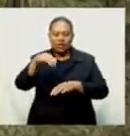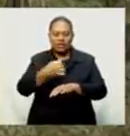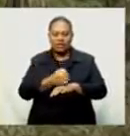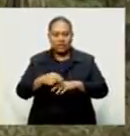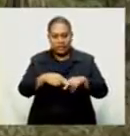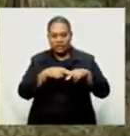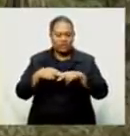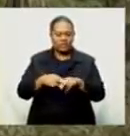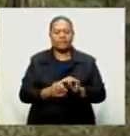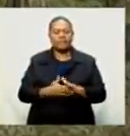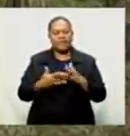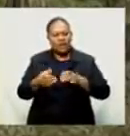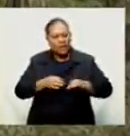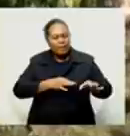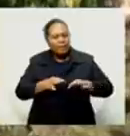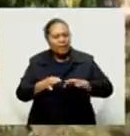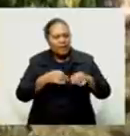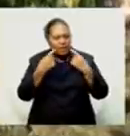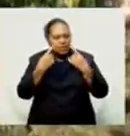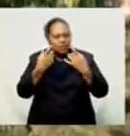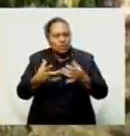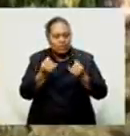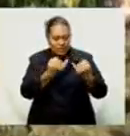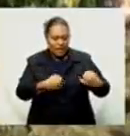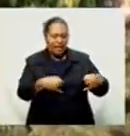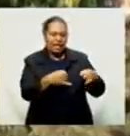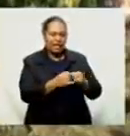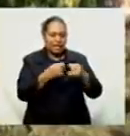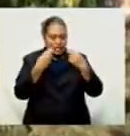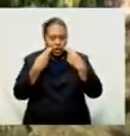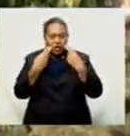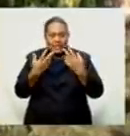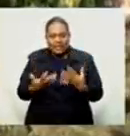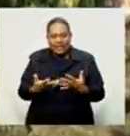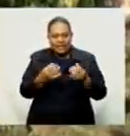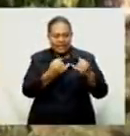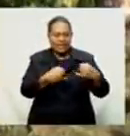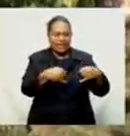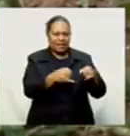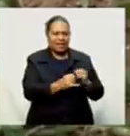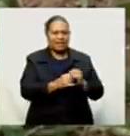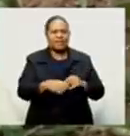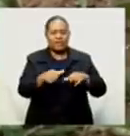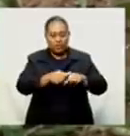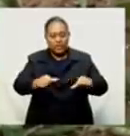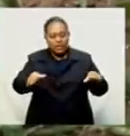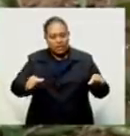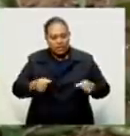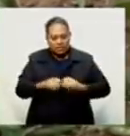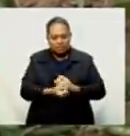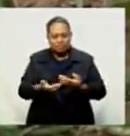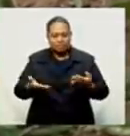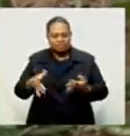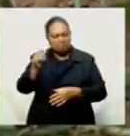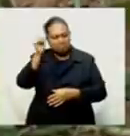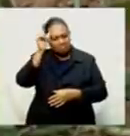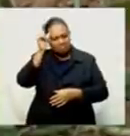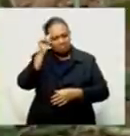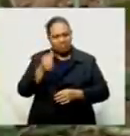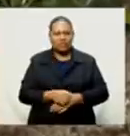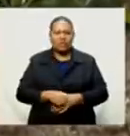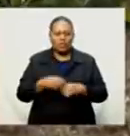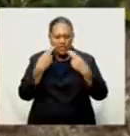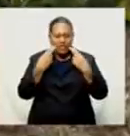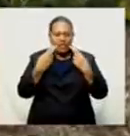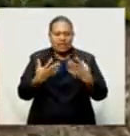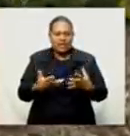also revealed plans to certify some islands as organic islands, to which its agricultural products will be known as organic produce and